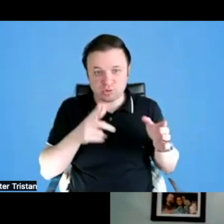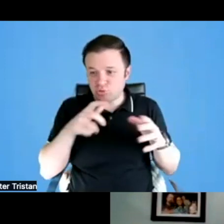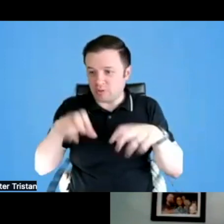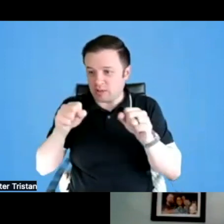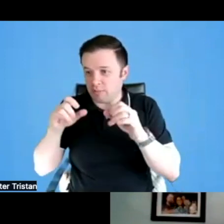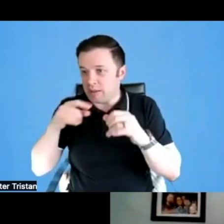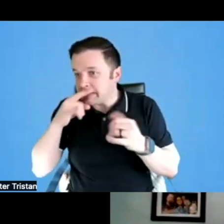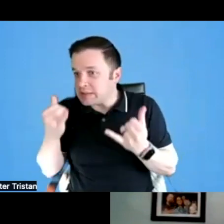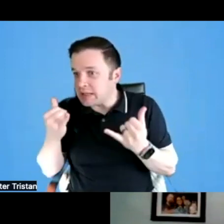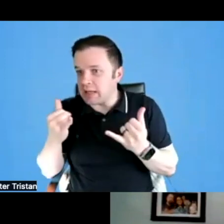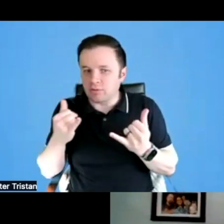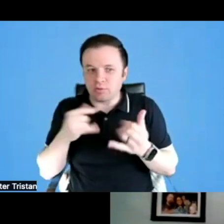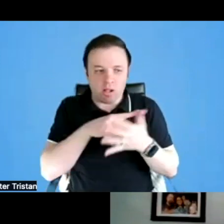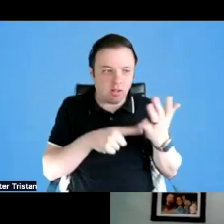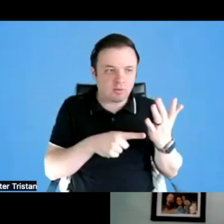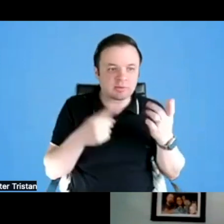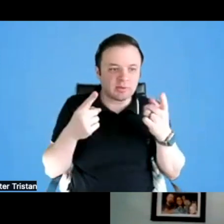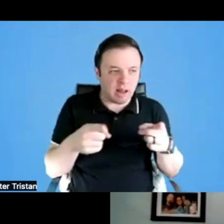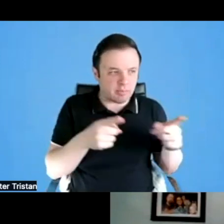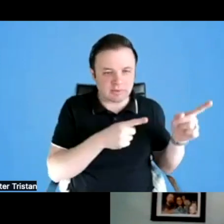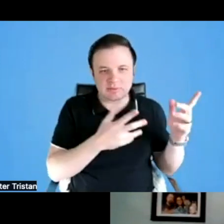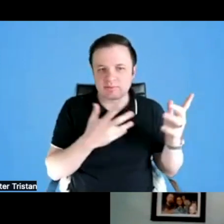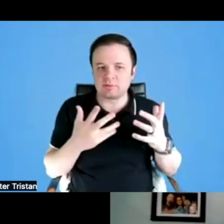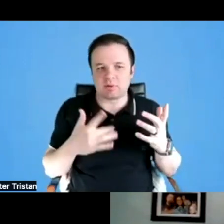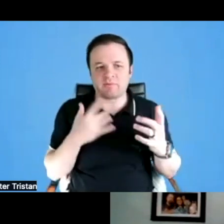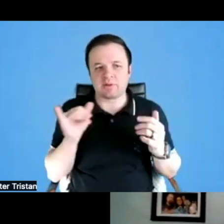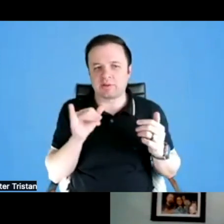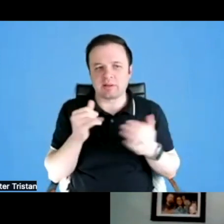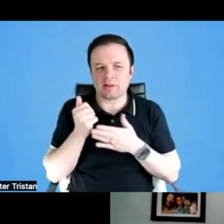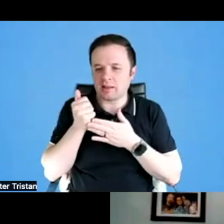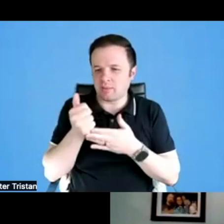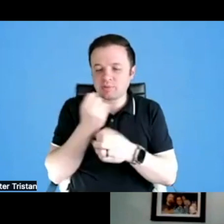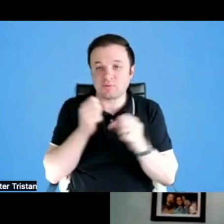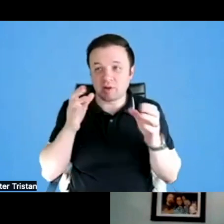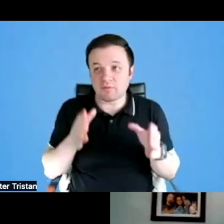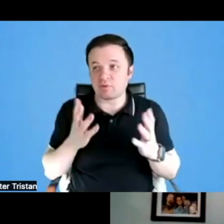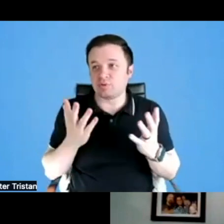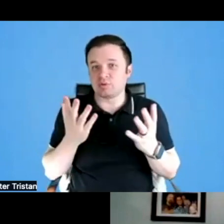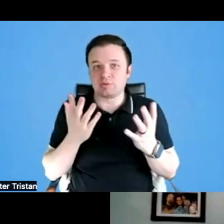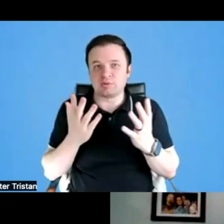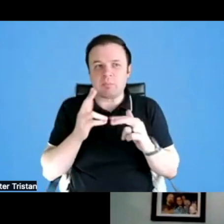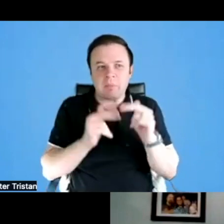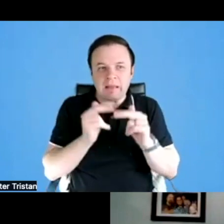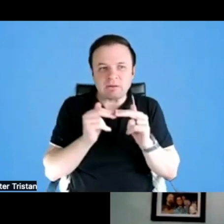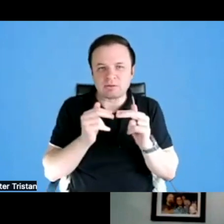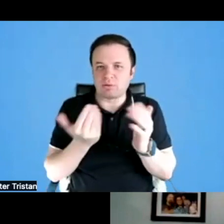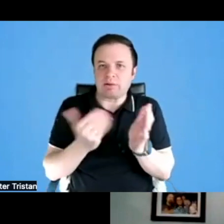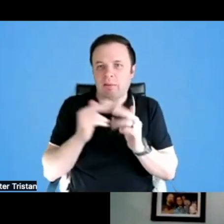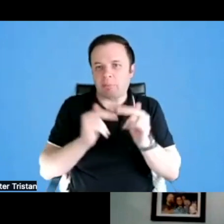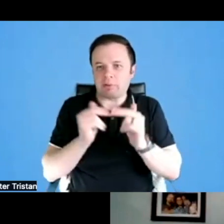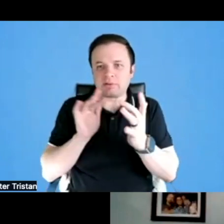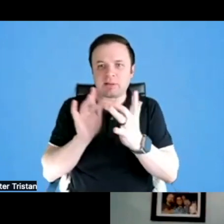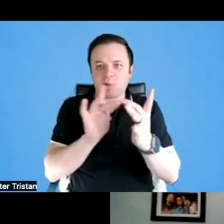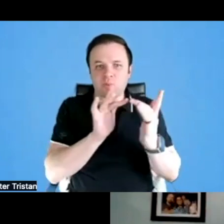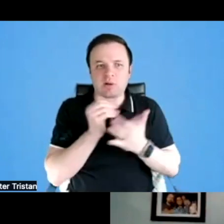like all of those things that are happening. And so I feel like helping survivors build and rebuild networks to help hold them